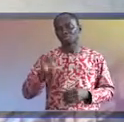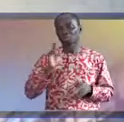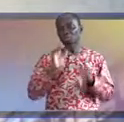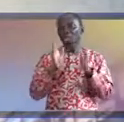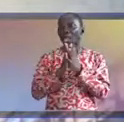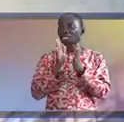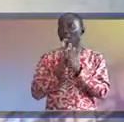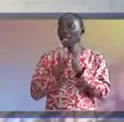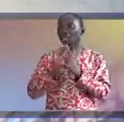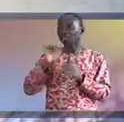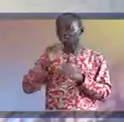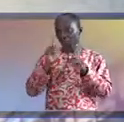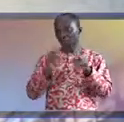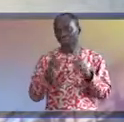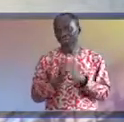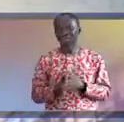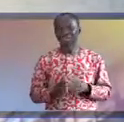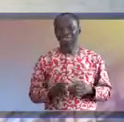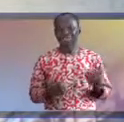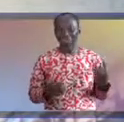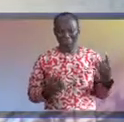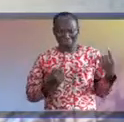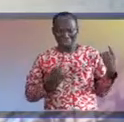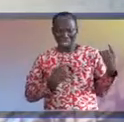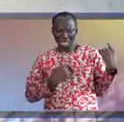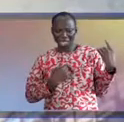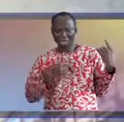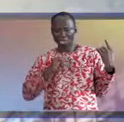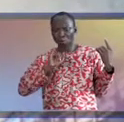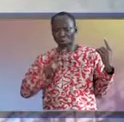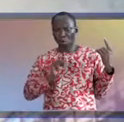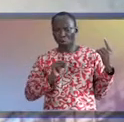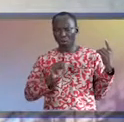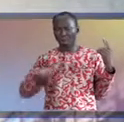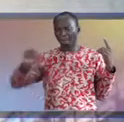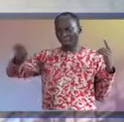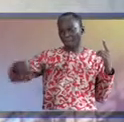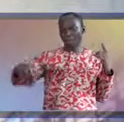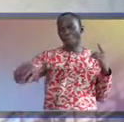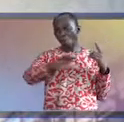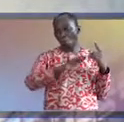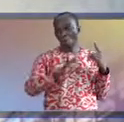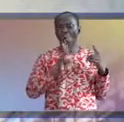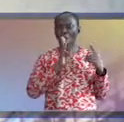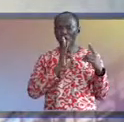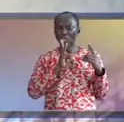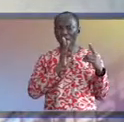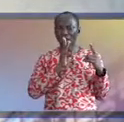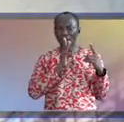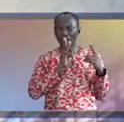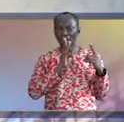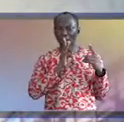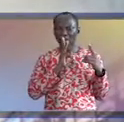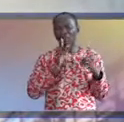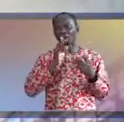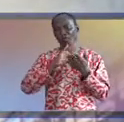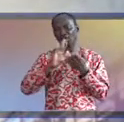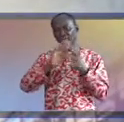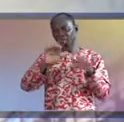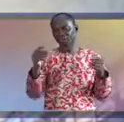of the Pharisees. He said, I indeed baptize you with water unto